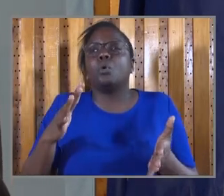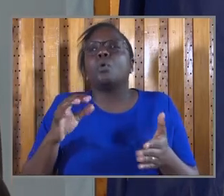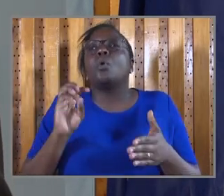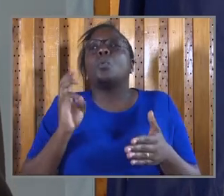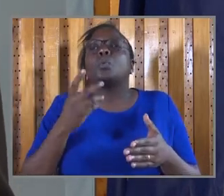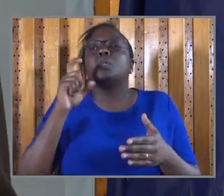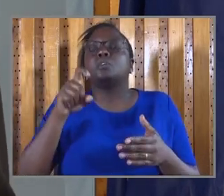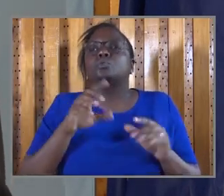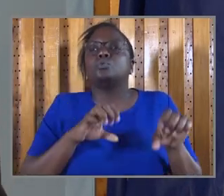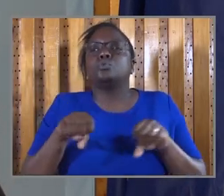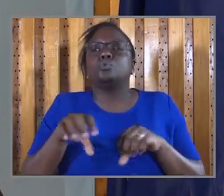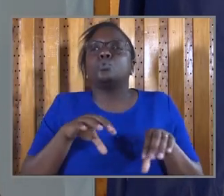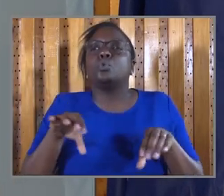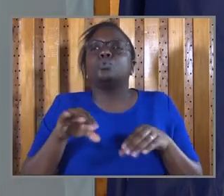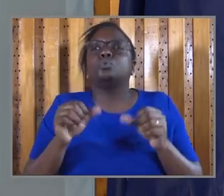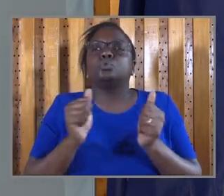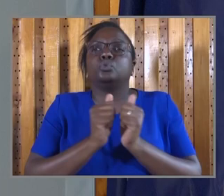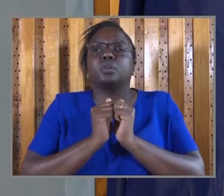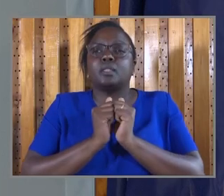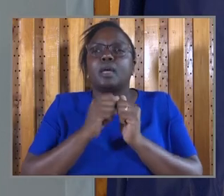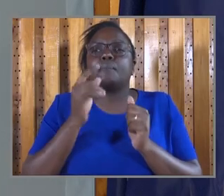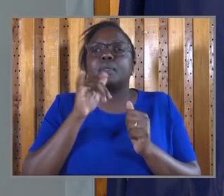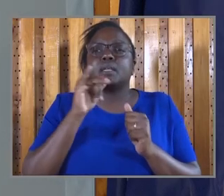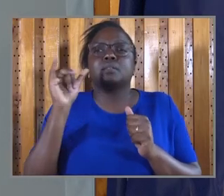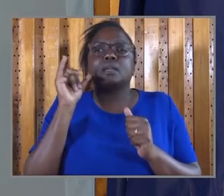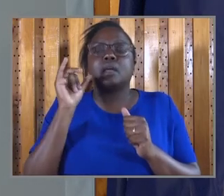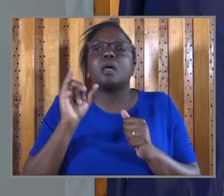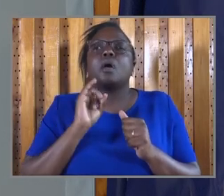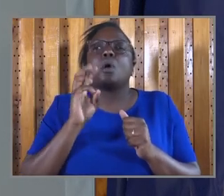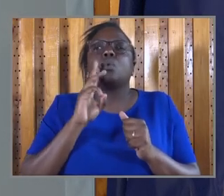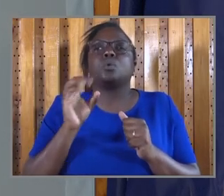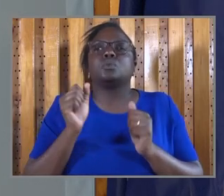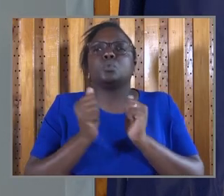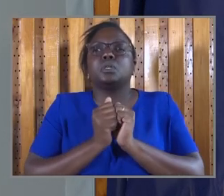together. Yesterday, I was with